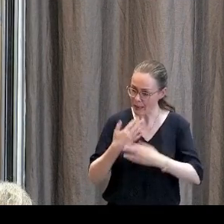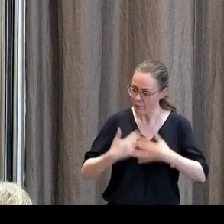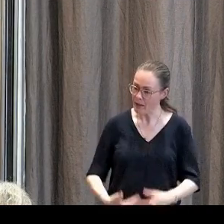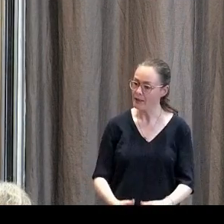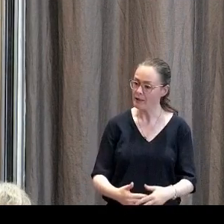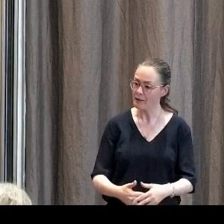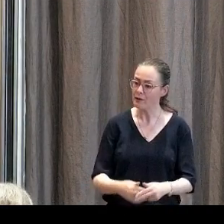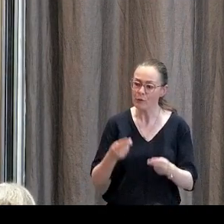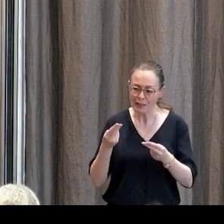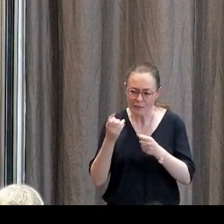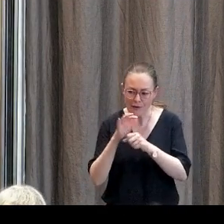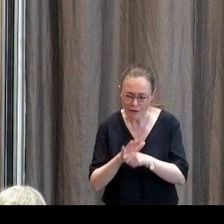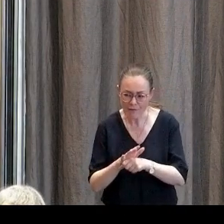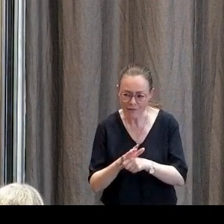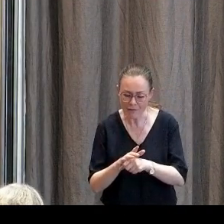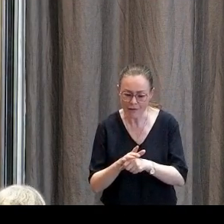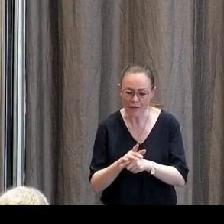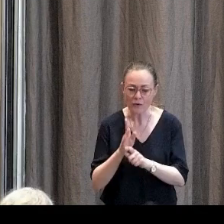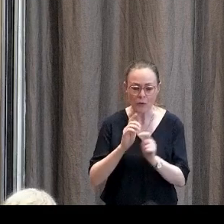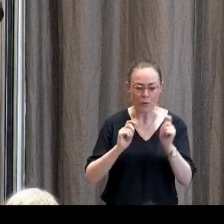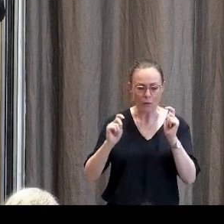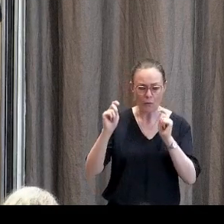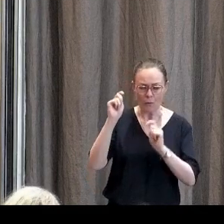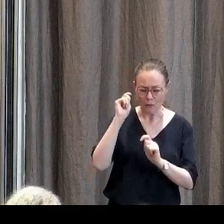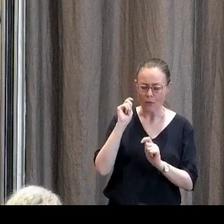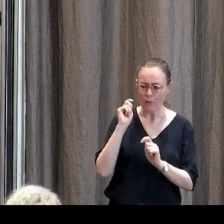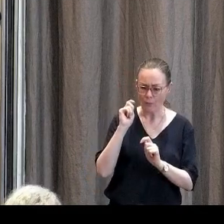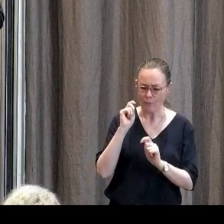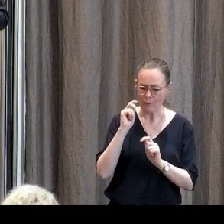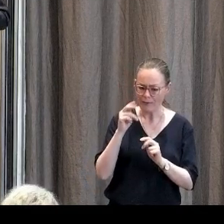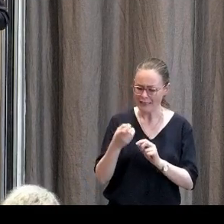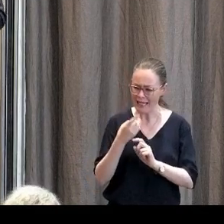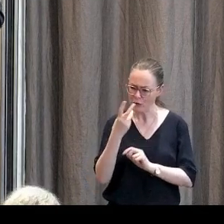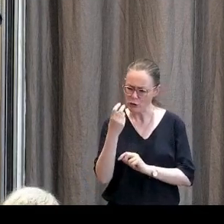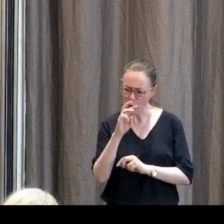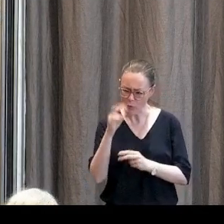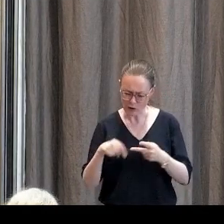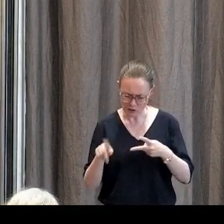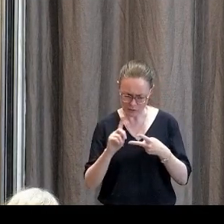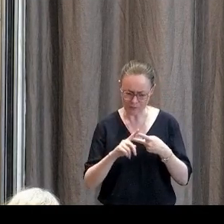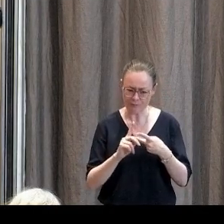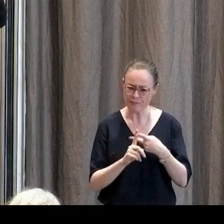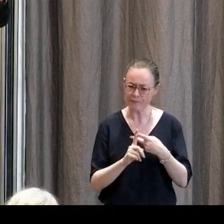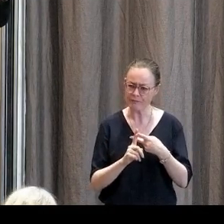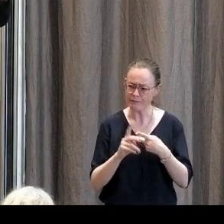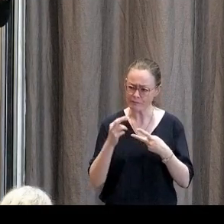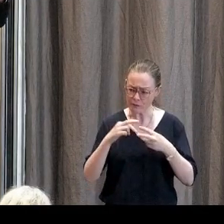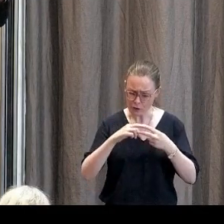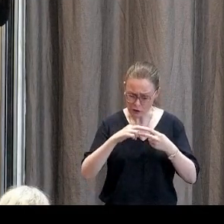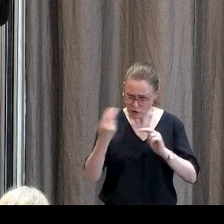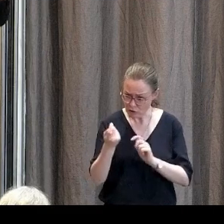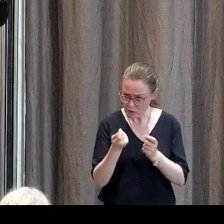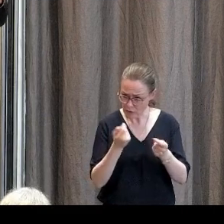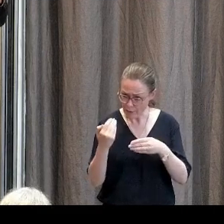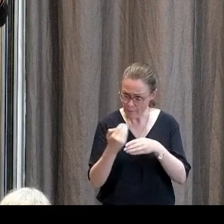to be very, very careful. So it was this thinking that made us ask 2 more questions. First of all, are the genes that are